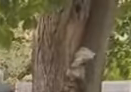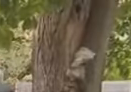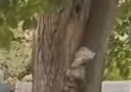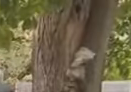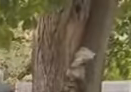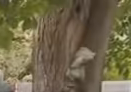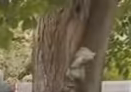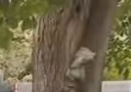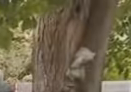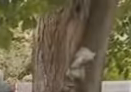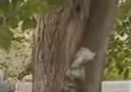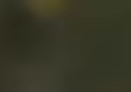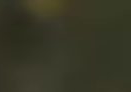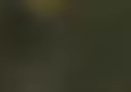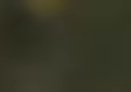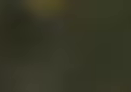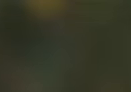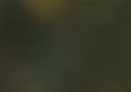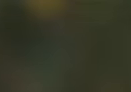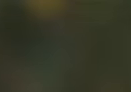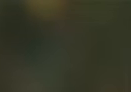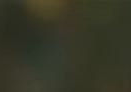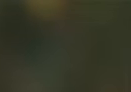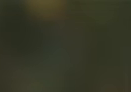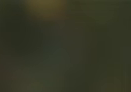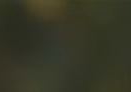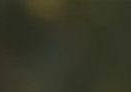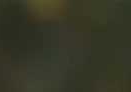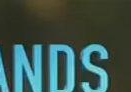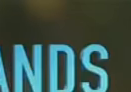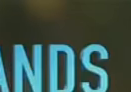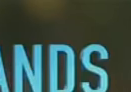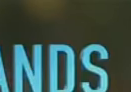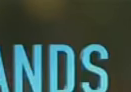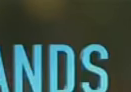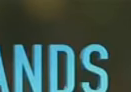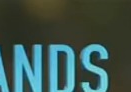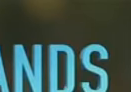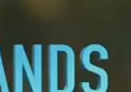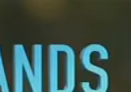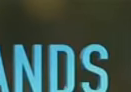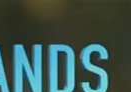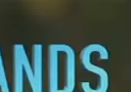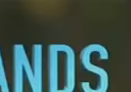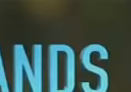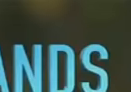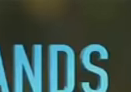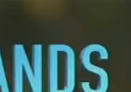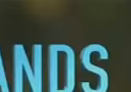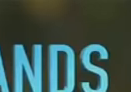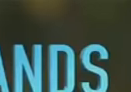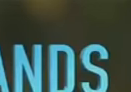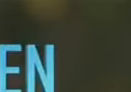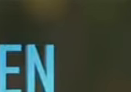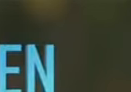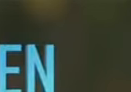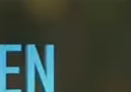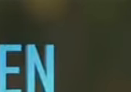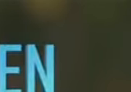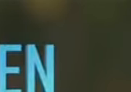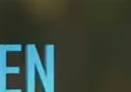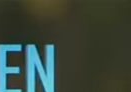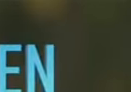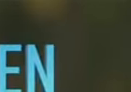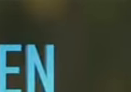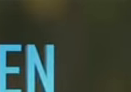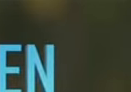lives. Save the senior citizen granny. Let me show them. Please, put in your hand. Use the sanitizer. Rub it all over